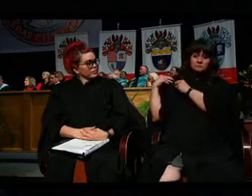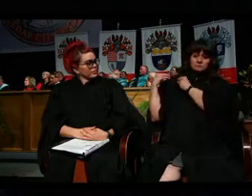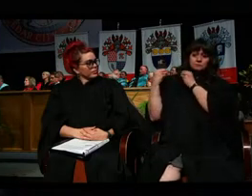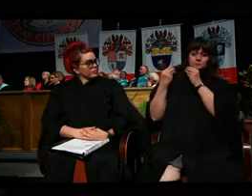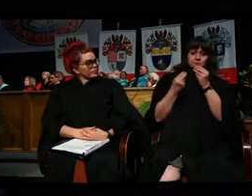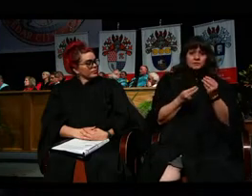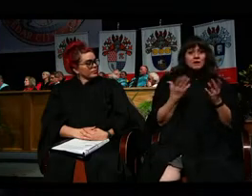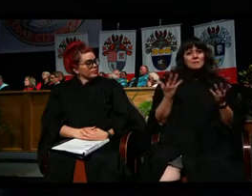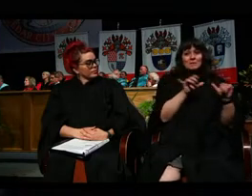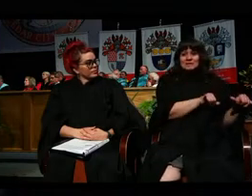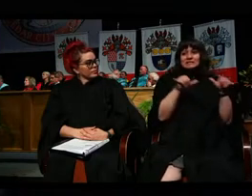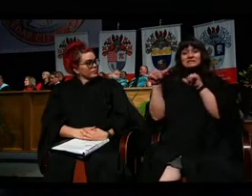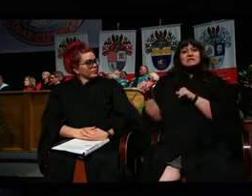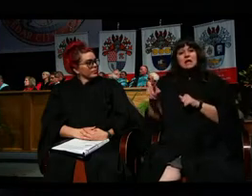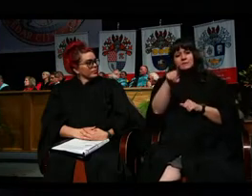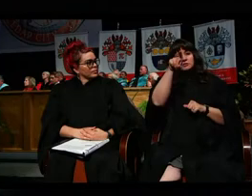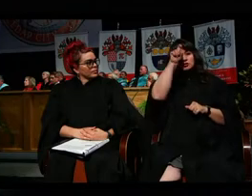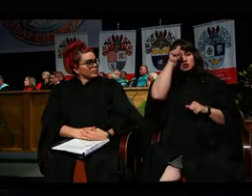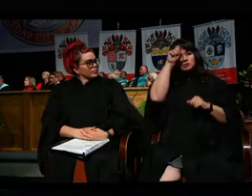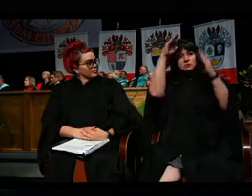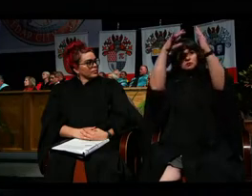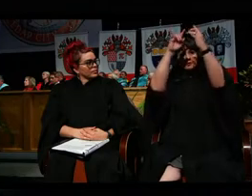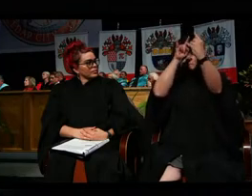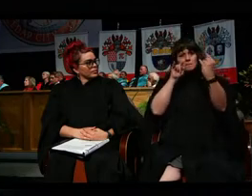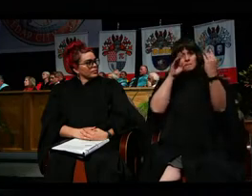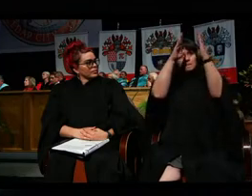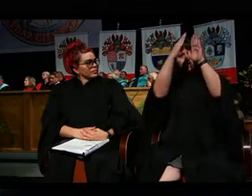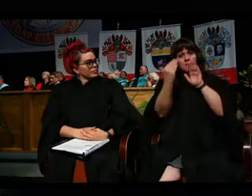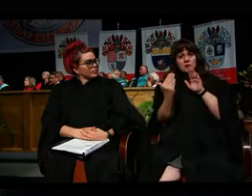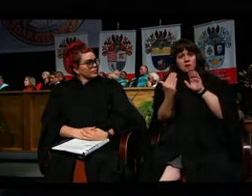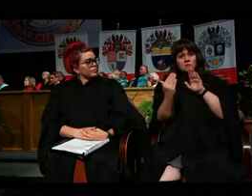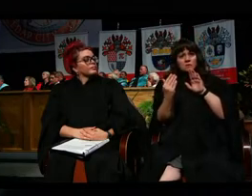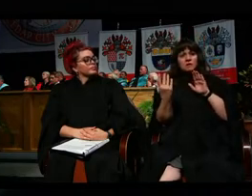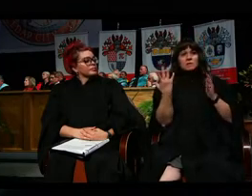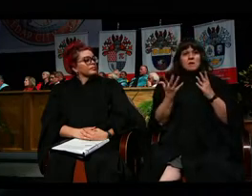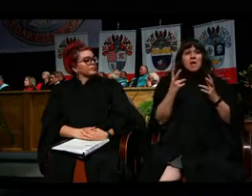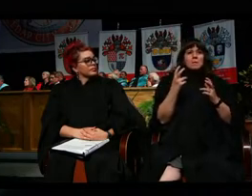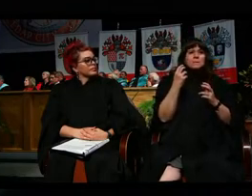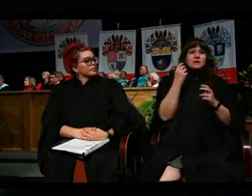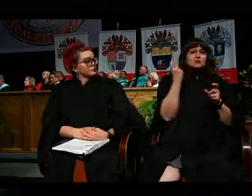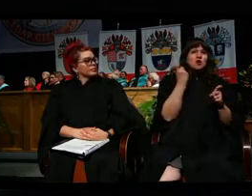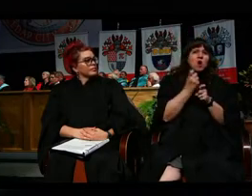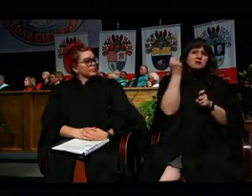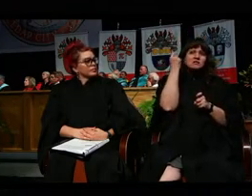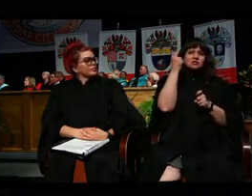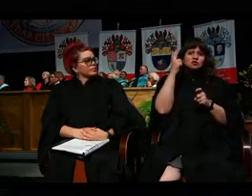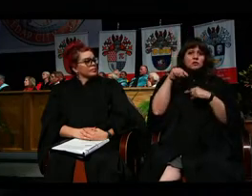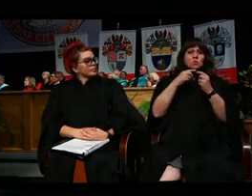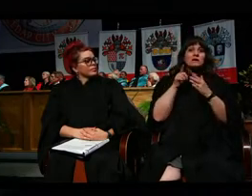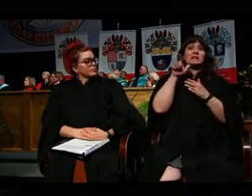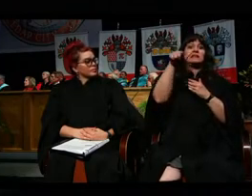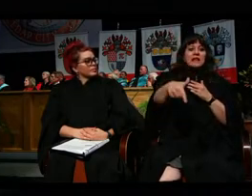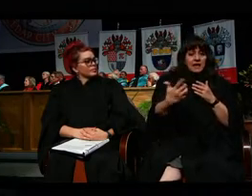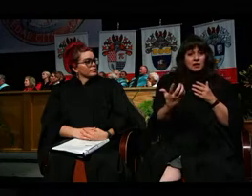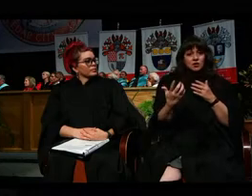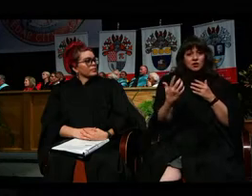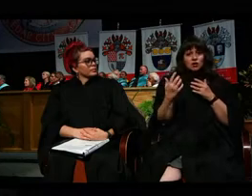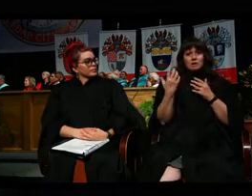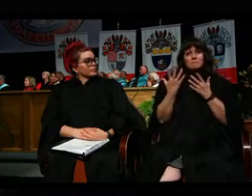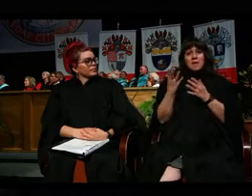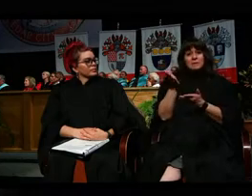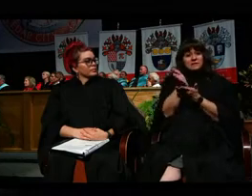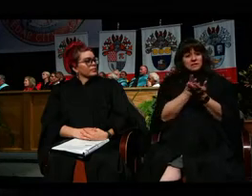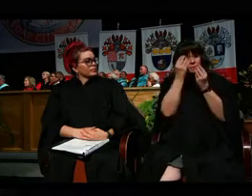the Egyptian pyramids, hard to understand after the fact, the subdivisions of reason lost to ages, but no